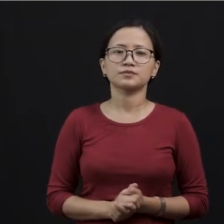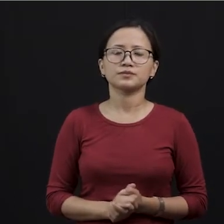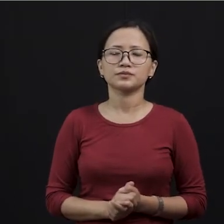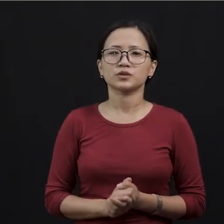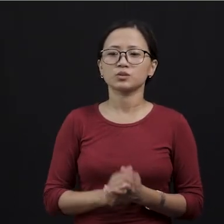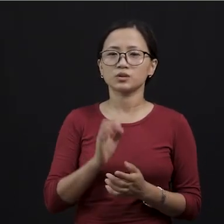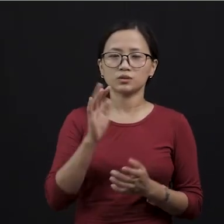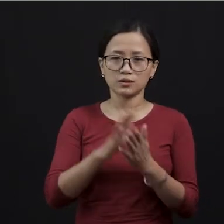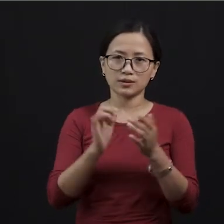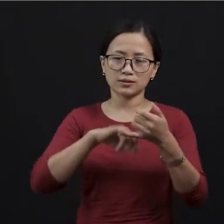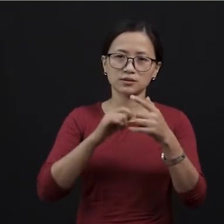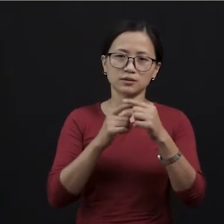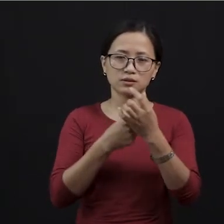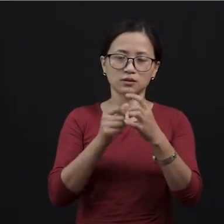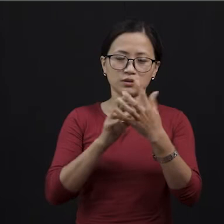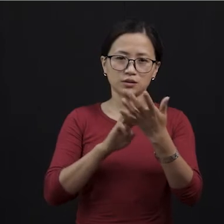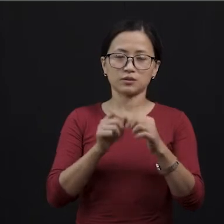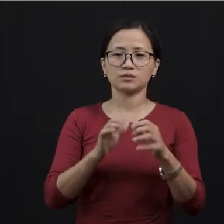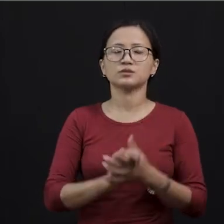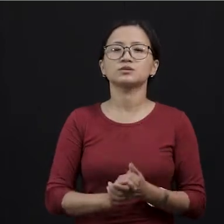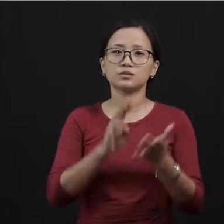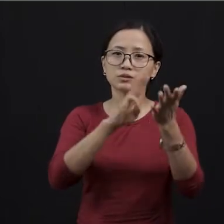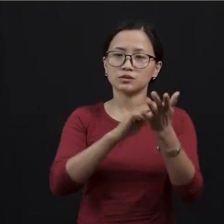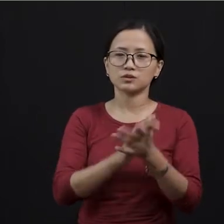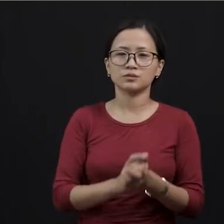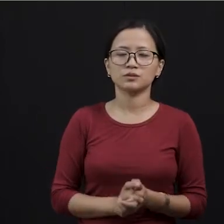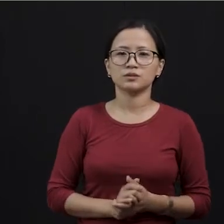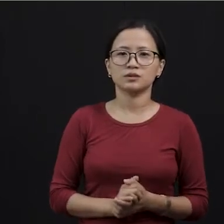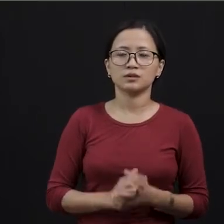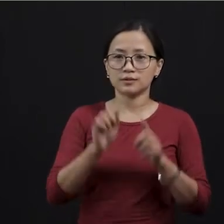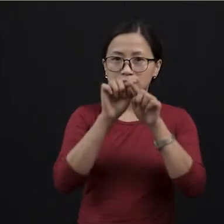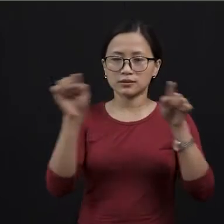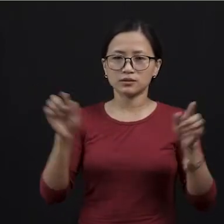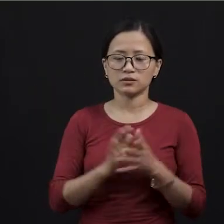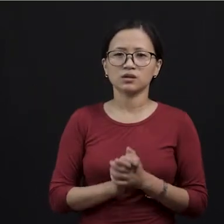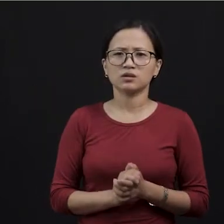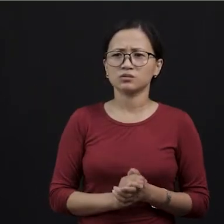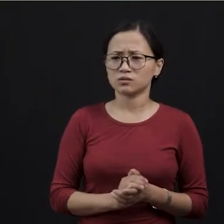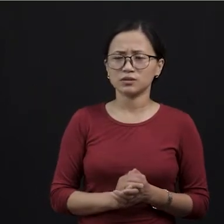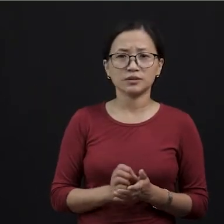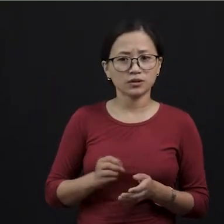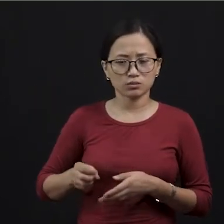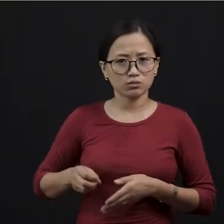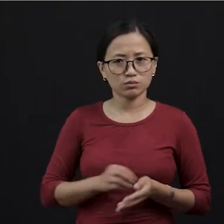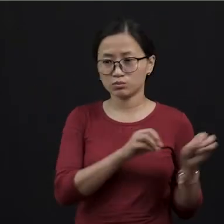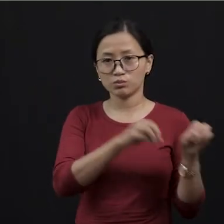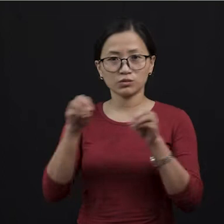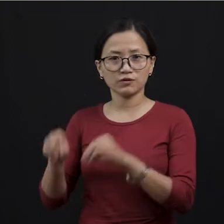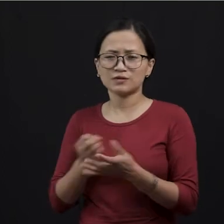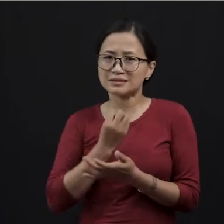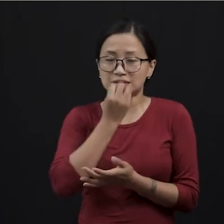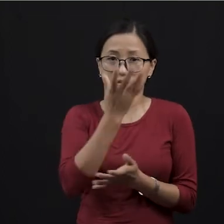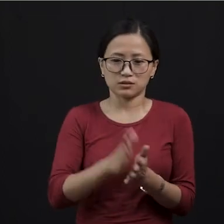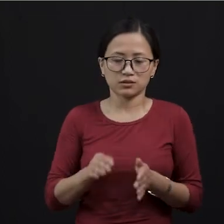a streamlined body so that it can swim easily in the water. It can move easily in the currents of the water.